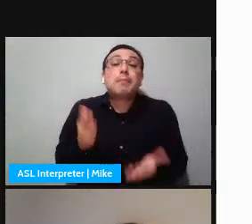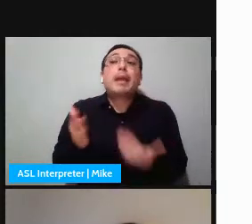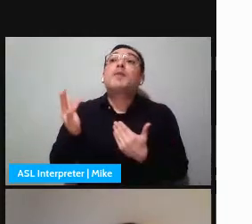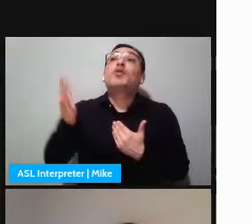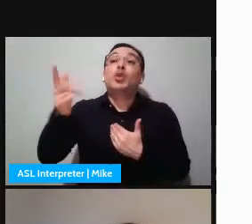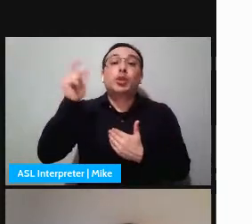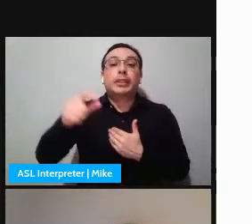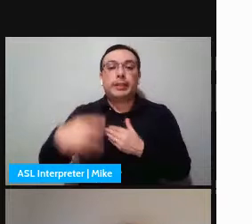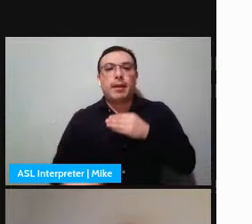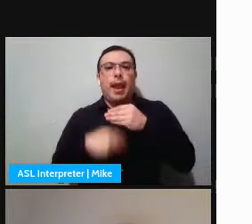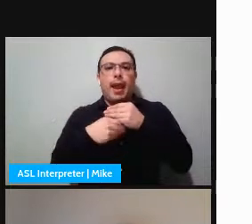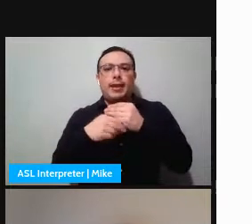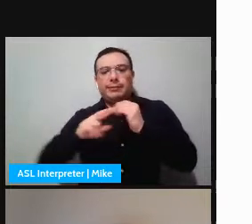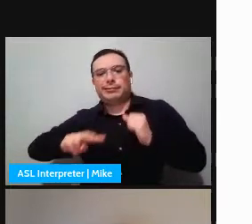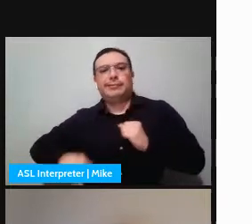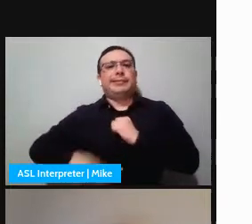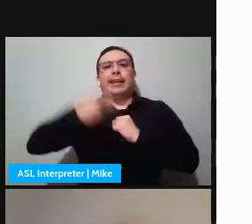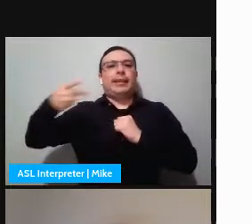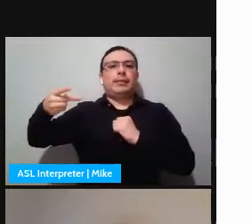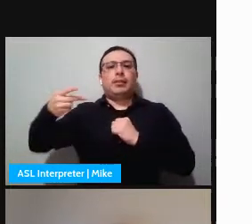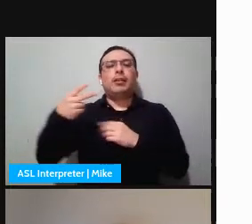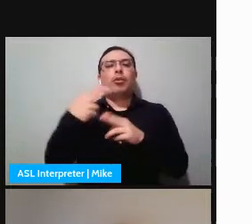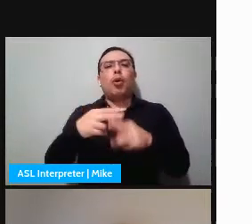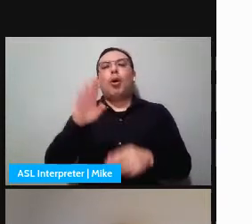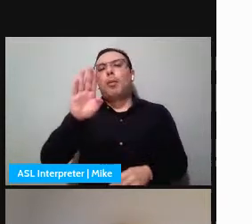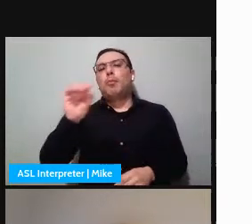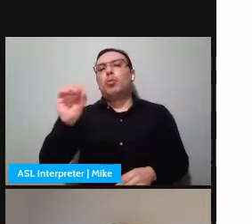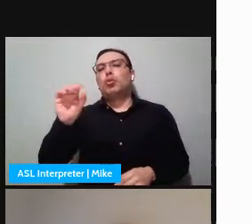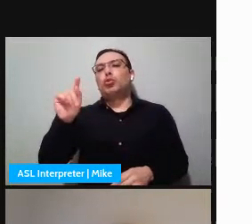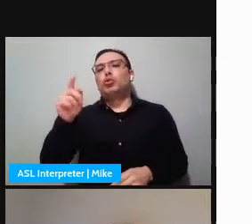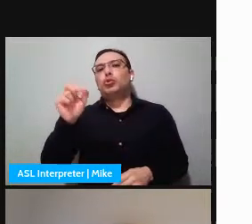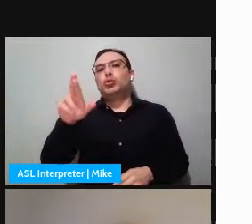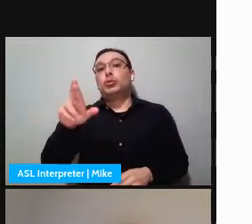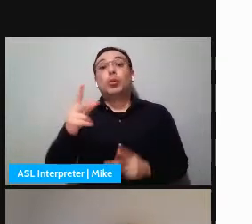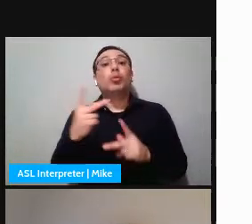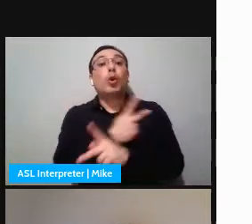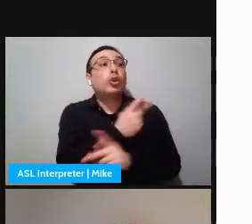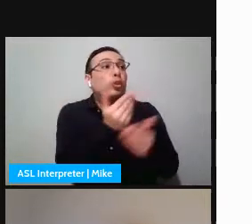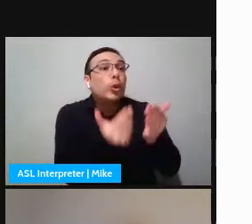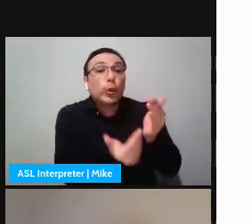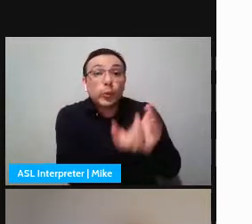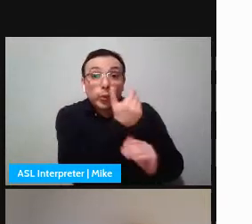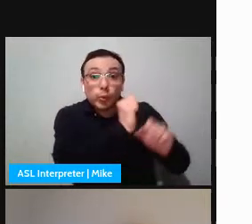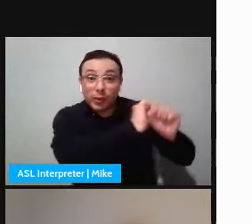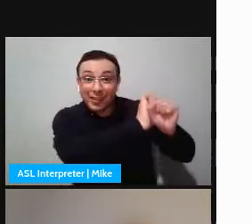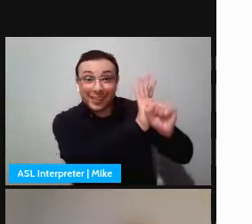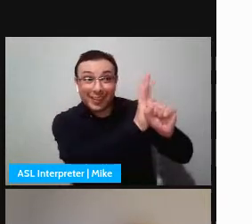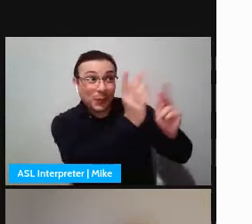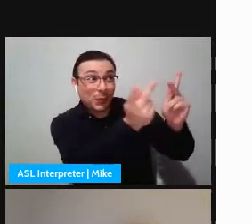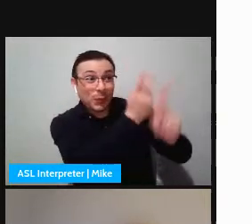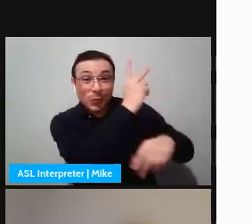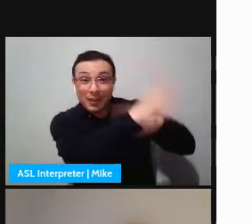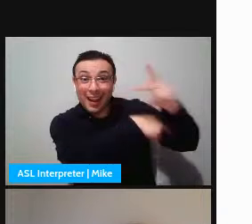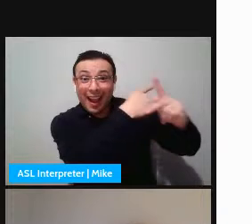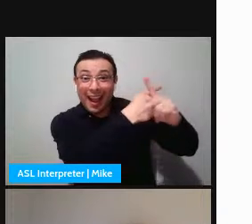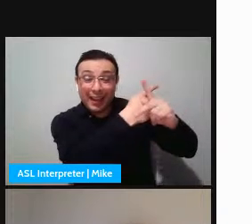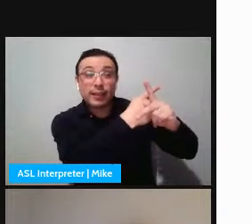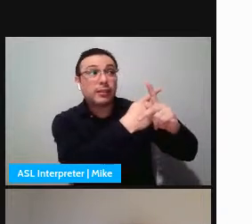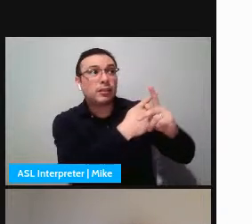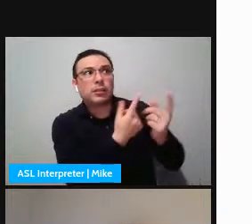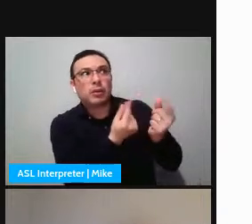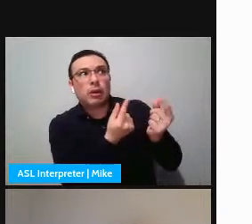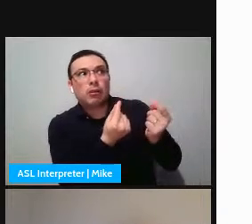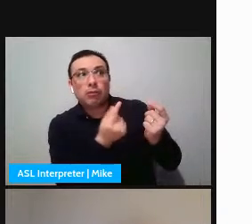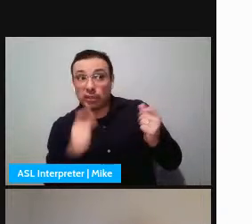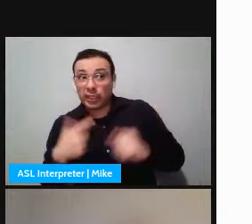we don't know if we'll need those, especially with the variants. So that is something that's being studied. We don't know fully if